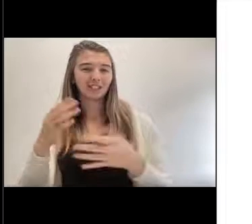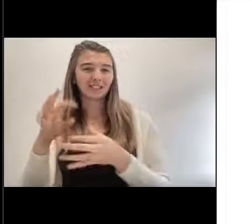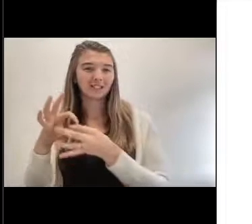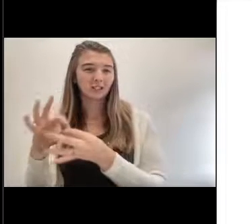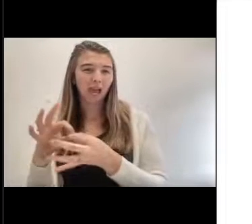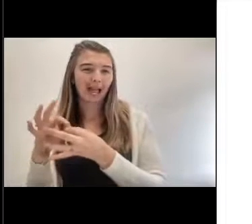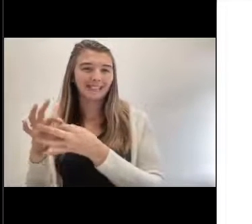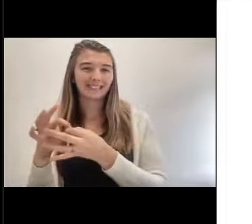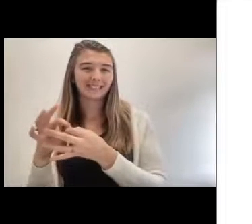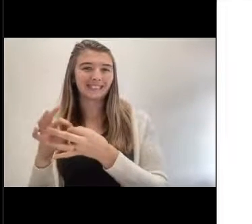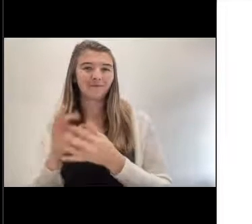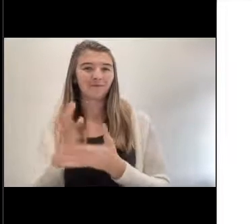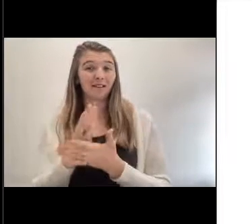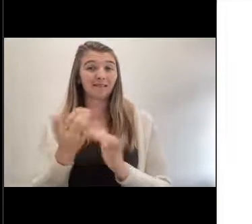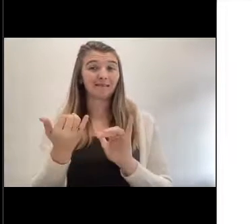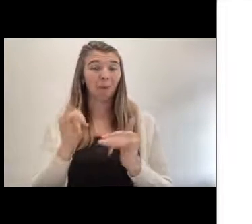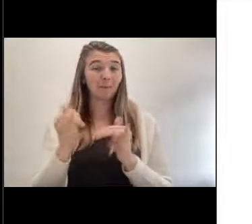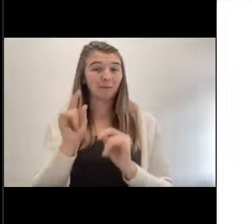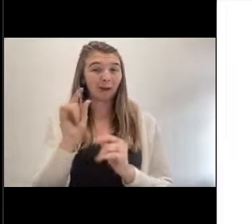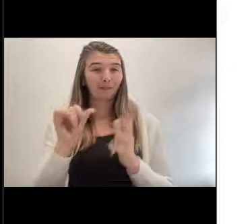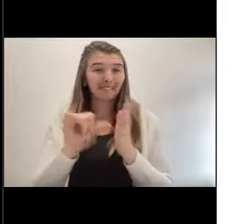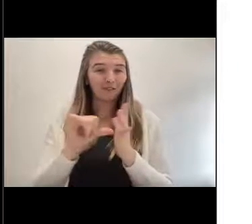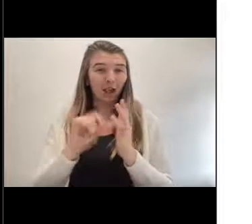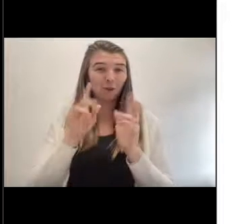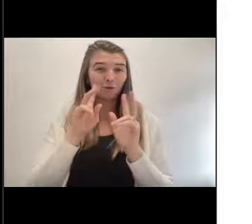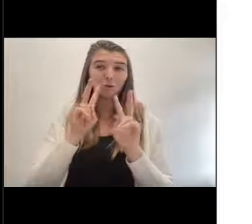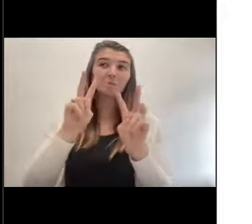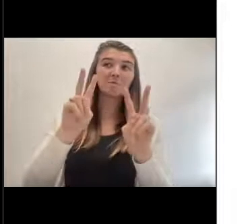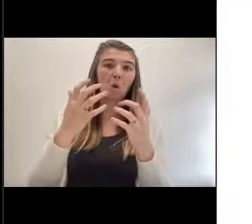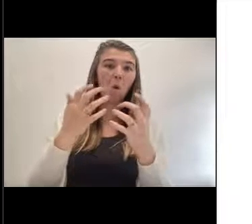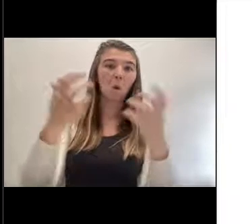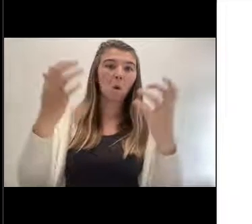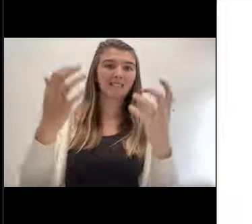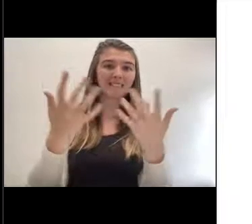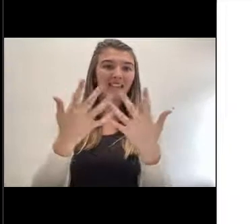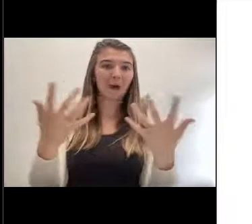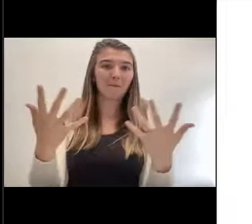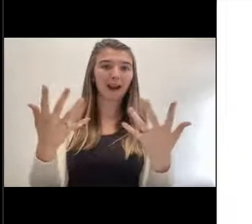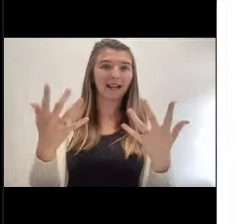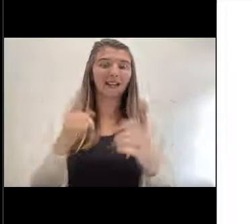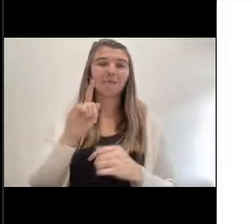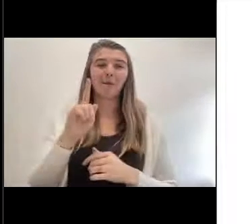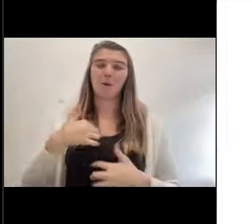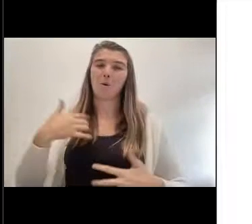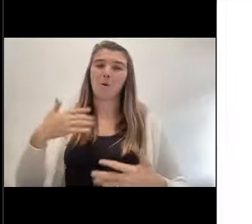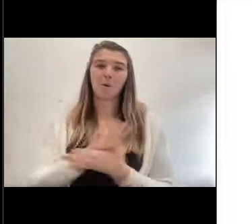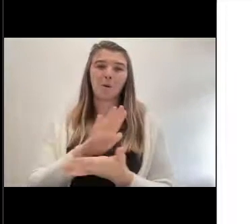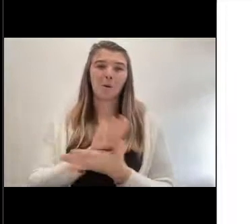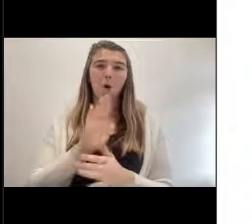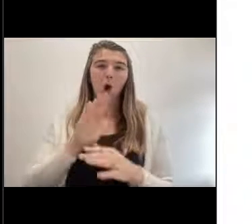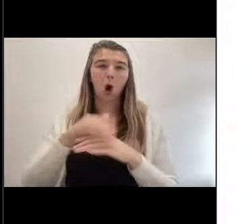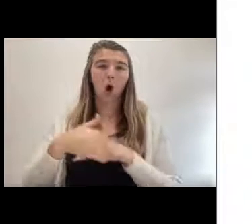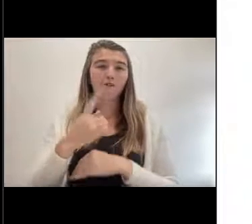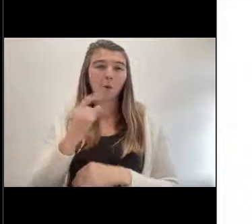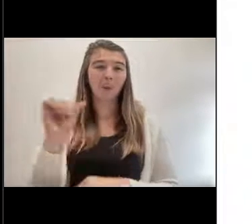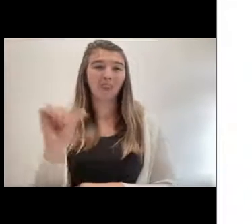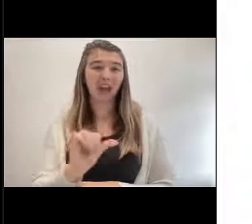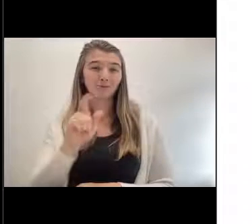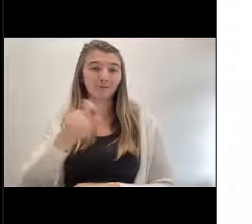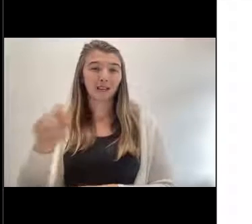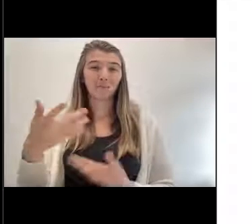of the audience virtually, but we're really happy to see over 1,000 people have signed up for this webinar from all over the world, from the UK